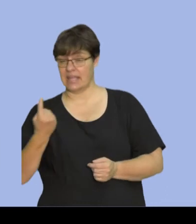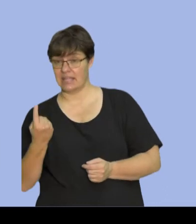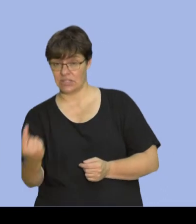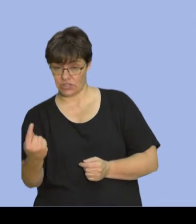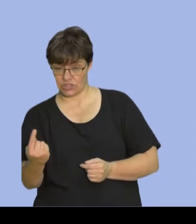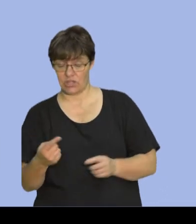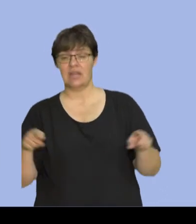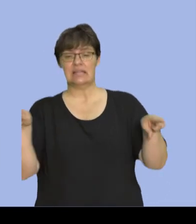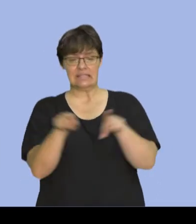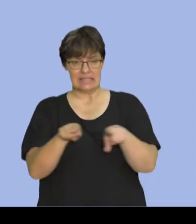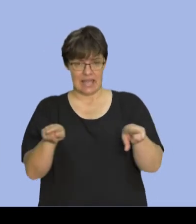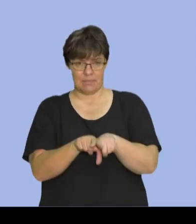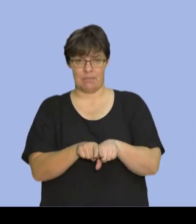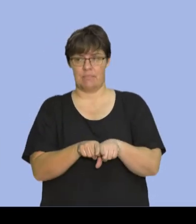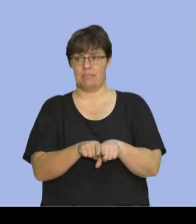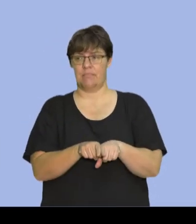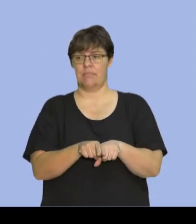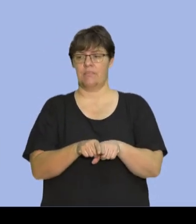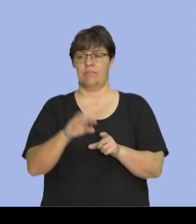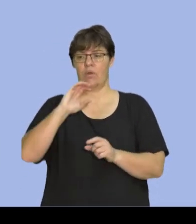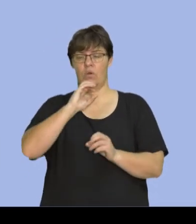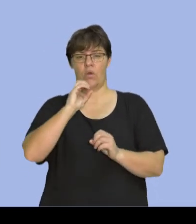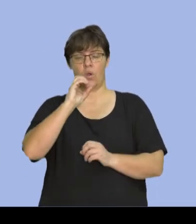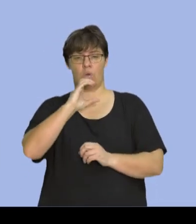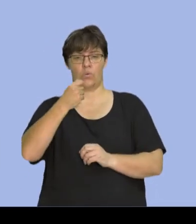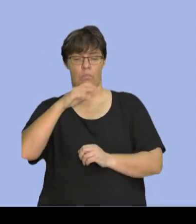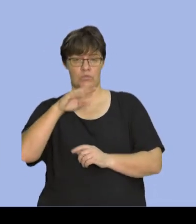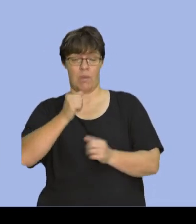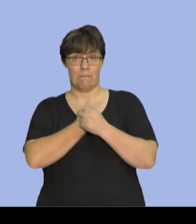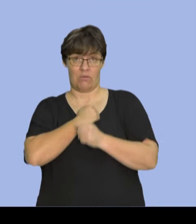has the same number of chromosomes as the parent cell.